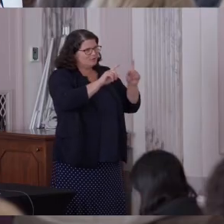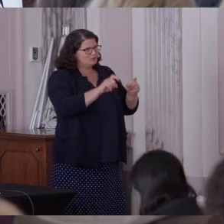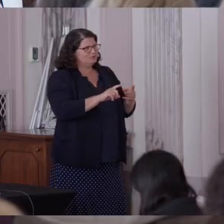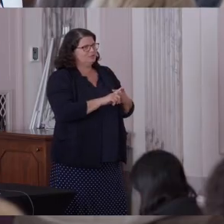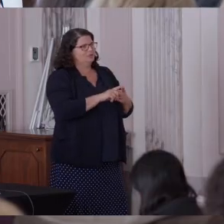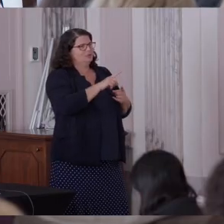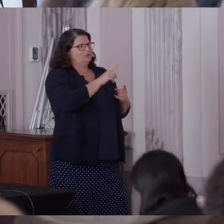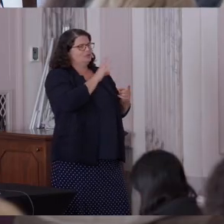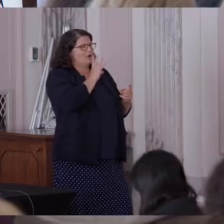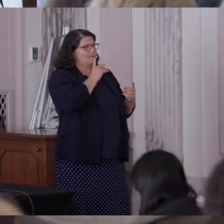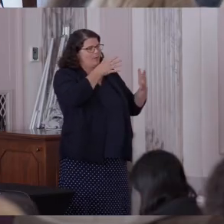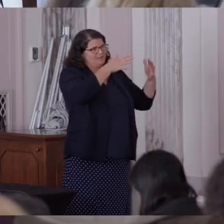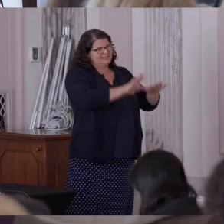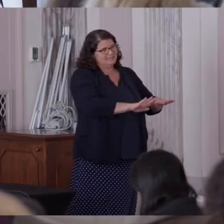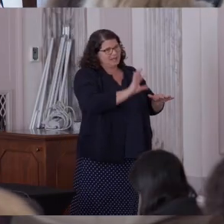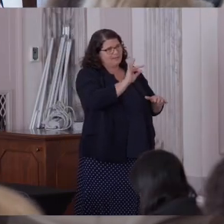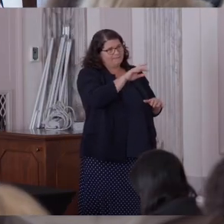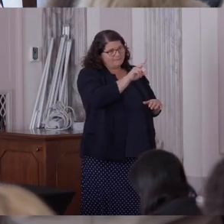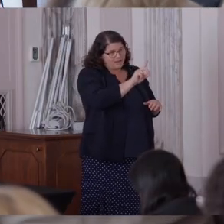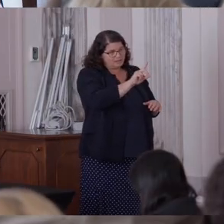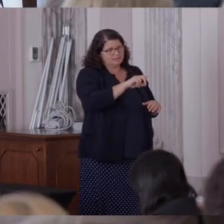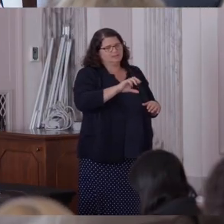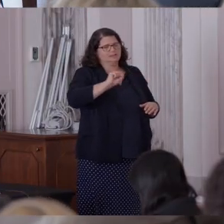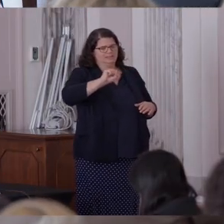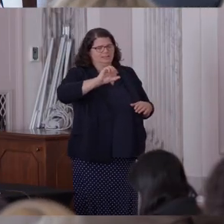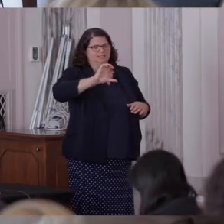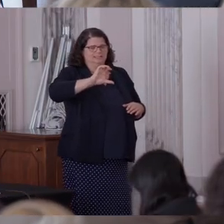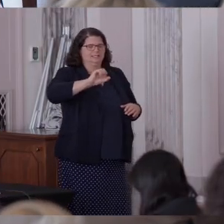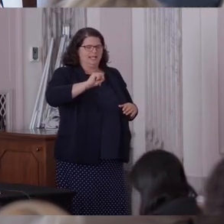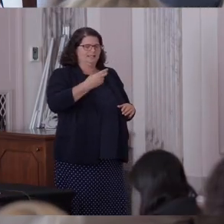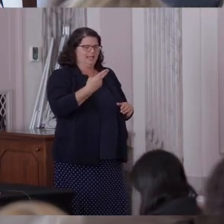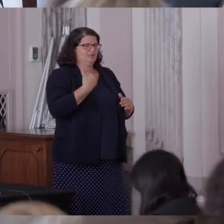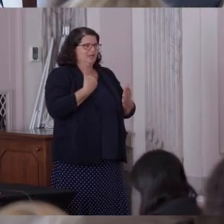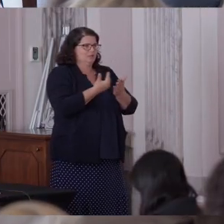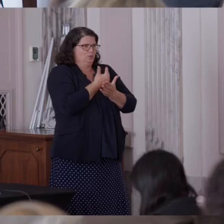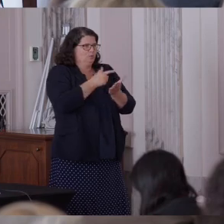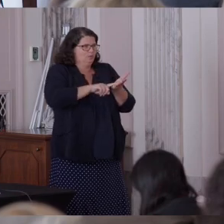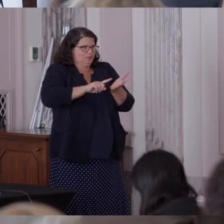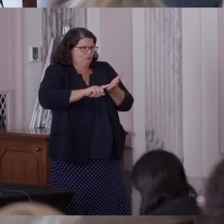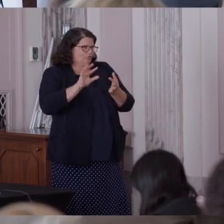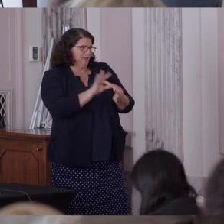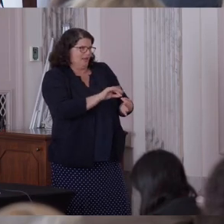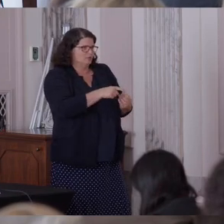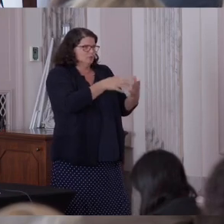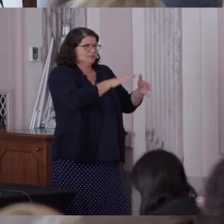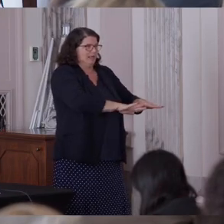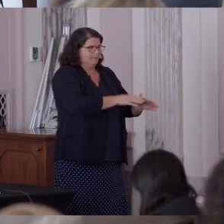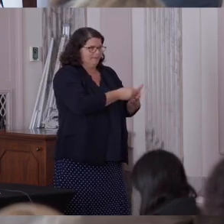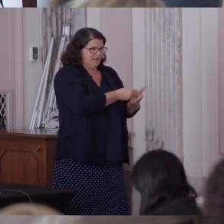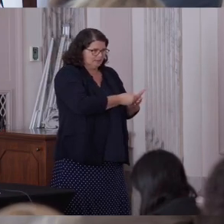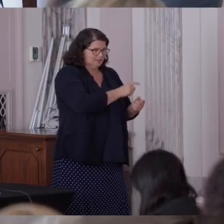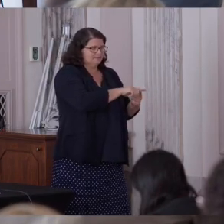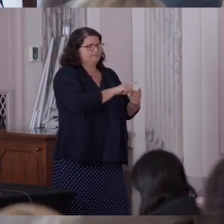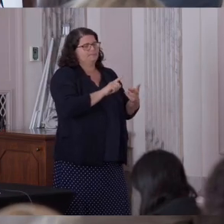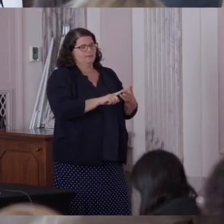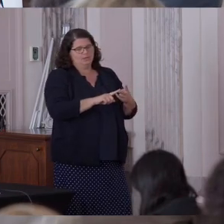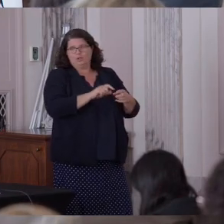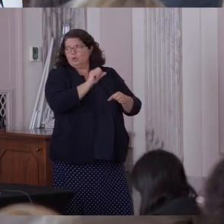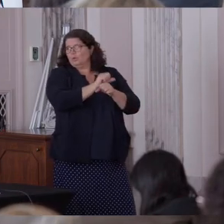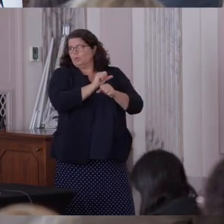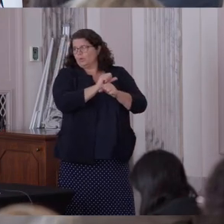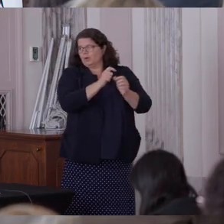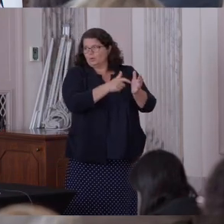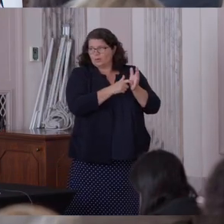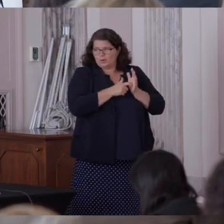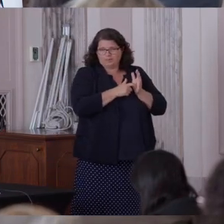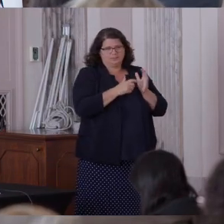new paper on where states are using opioid settlement funds. Happy to share that with you. Also, work requirements. I'm very excited to say